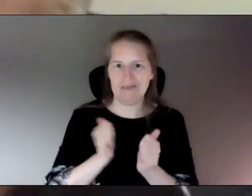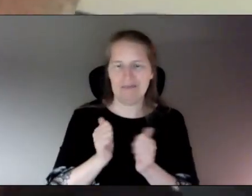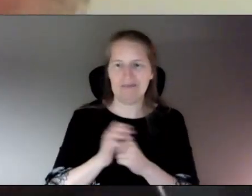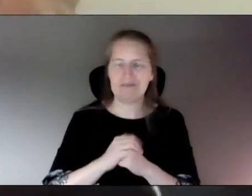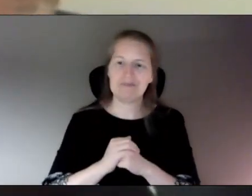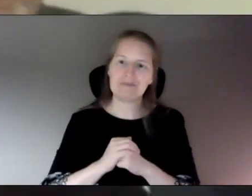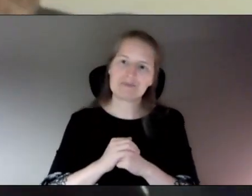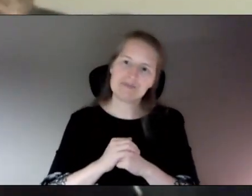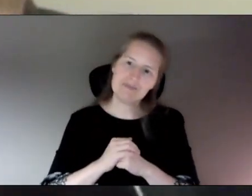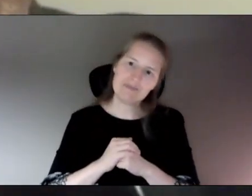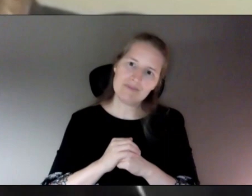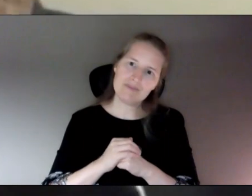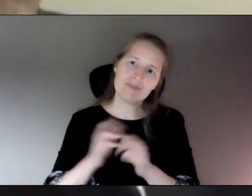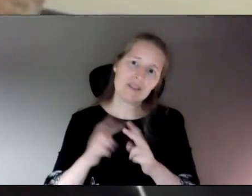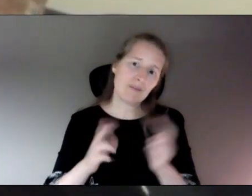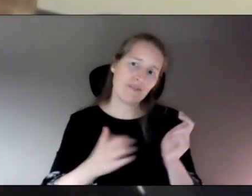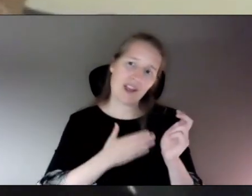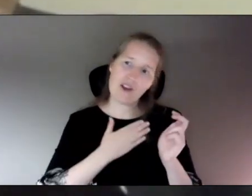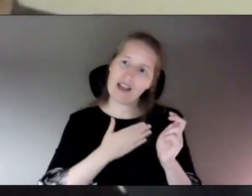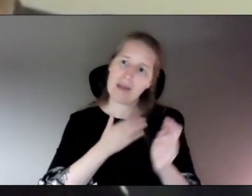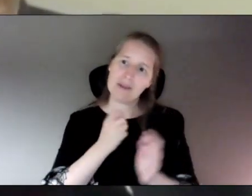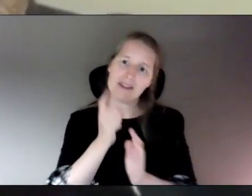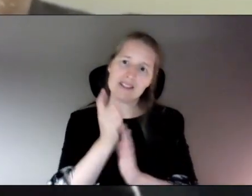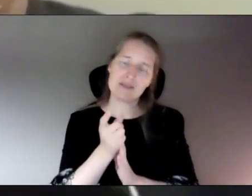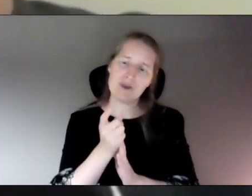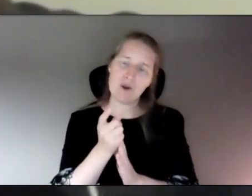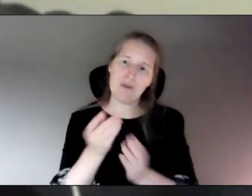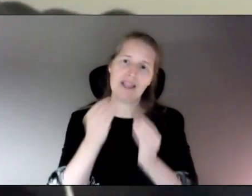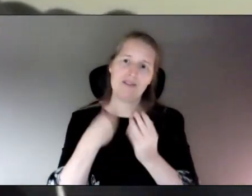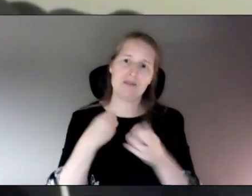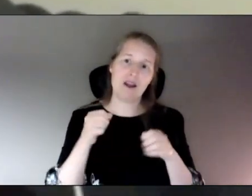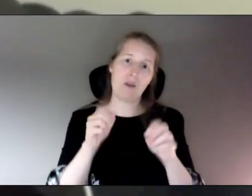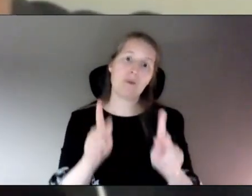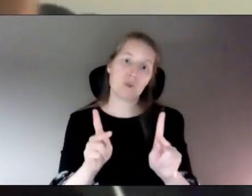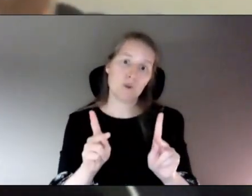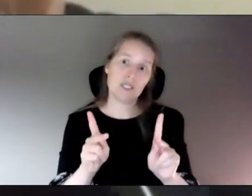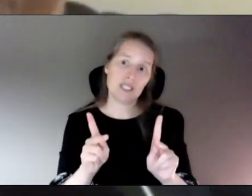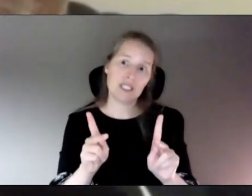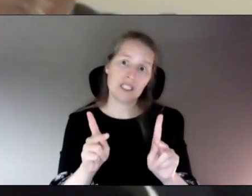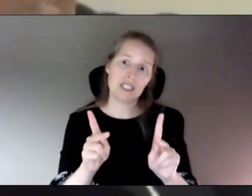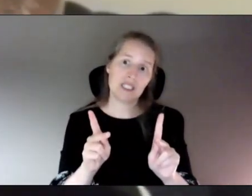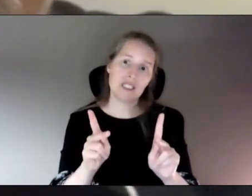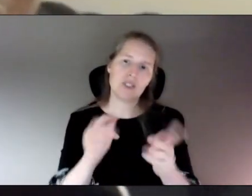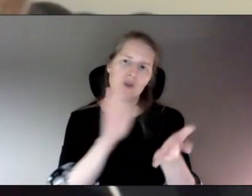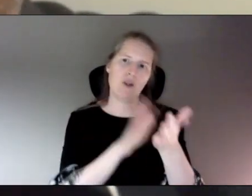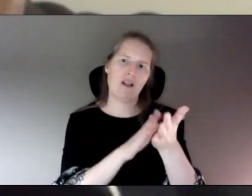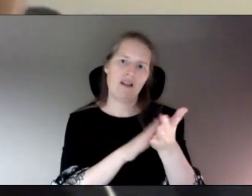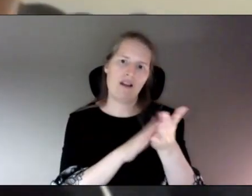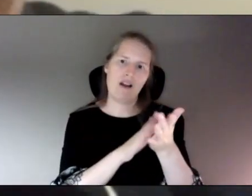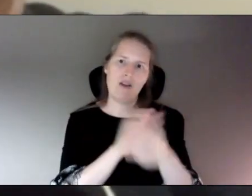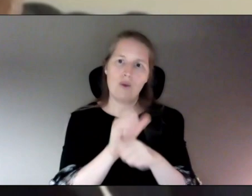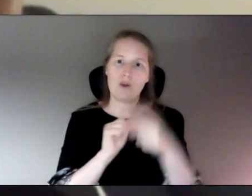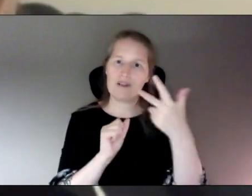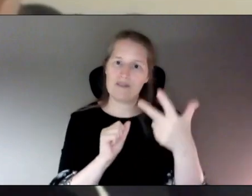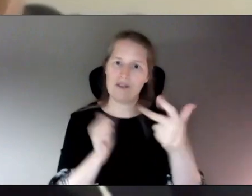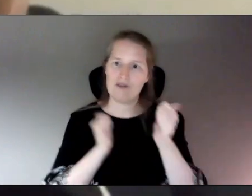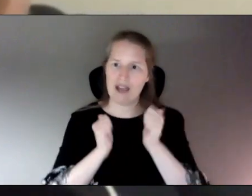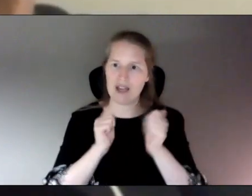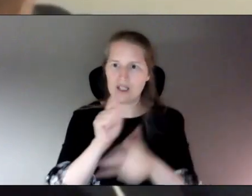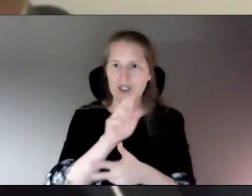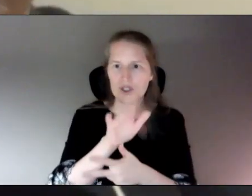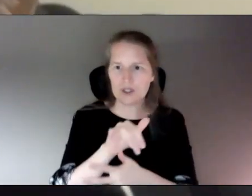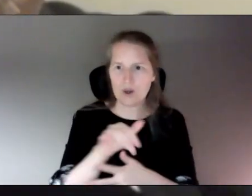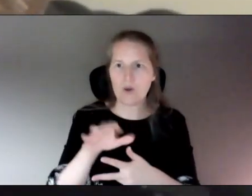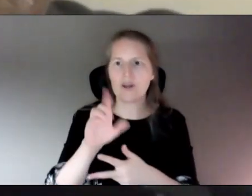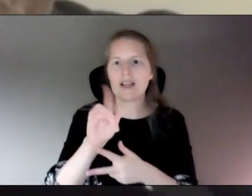I'm very happy that this moment affords me the opportunity to laud the work of our three actors, Tony, Clayton, and